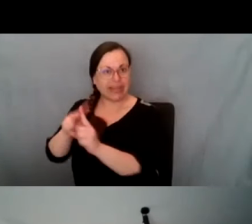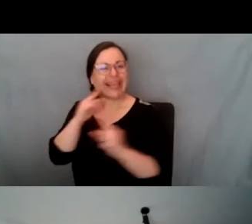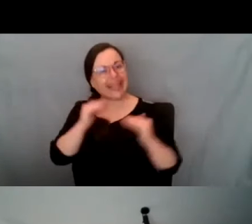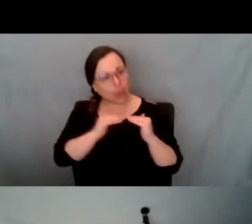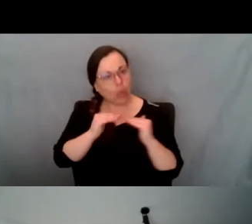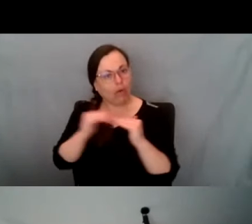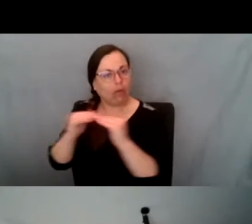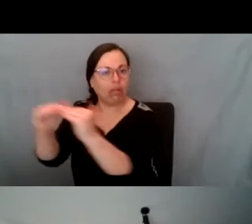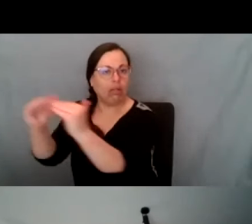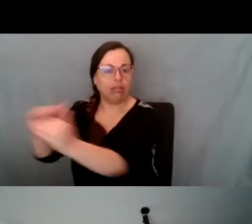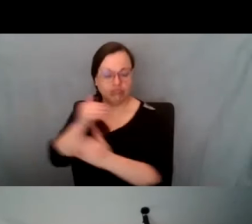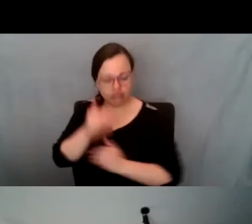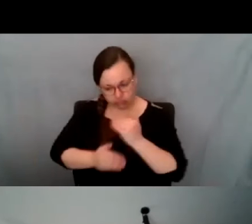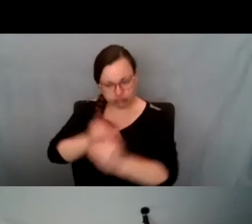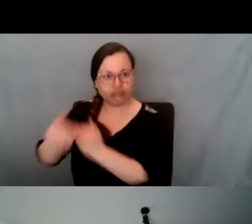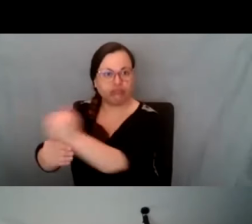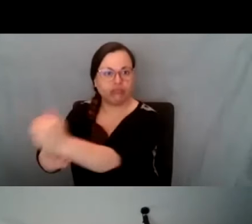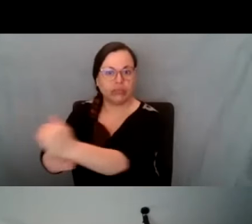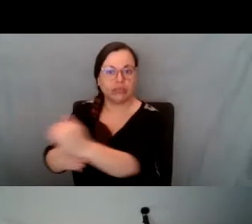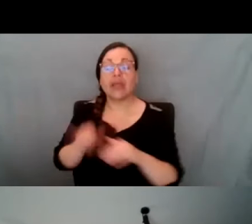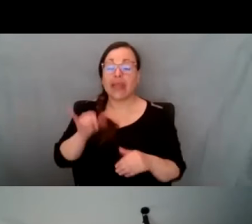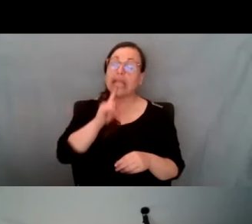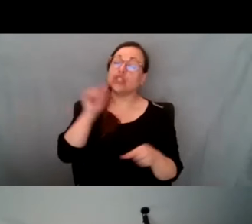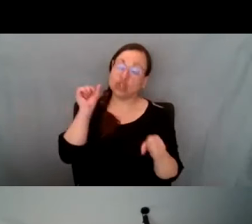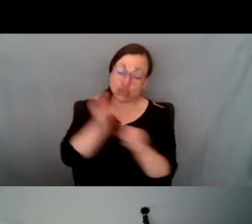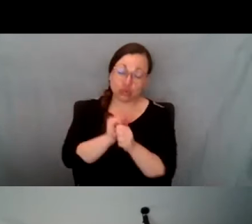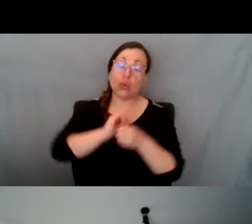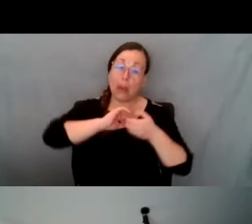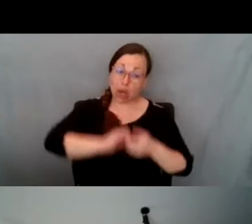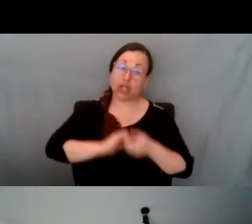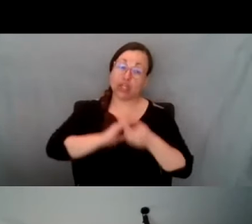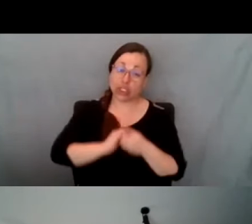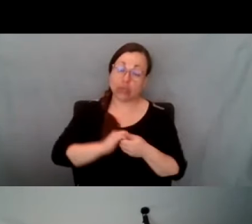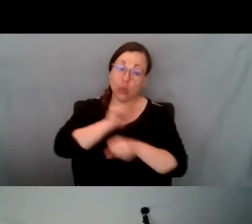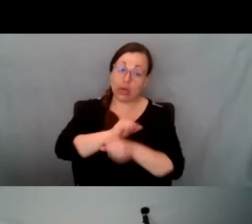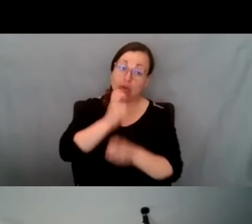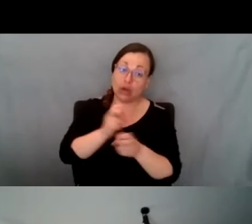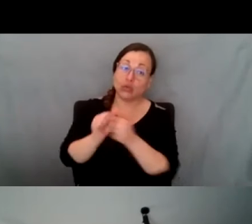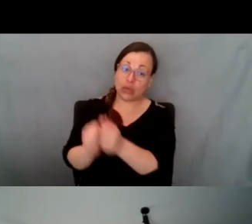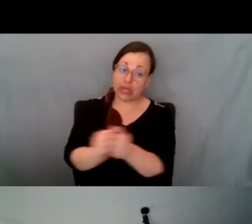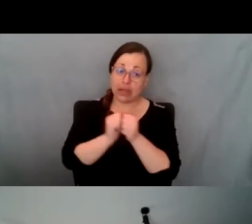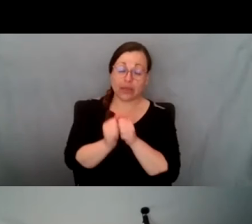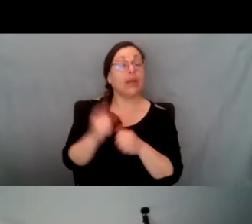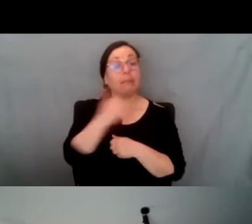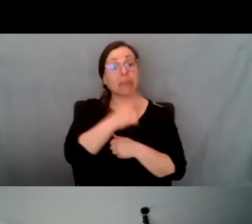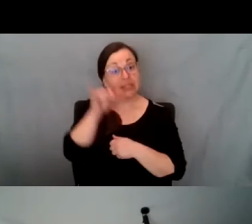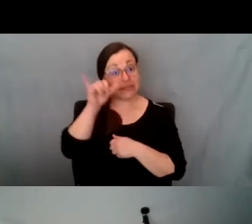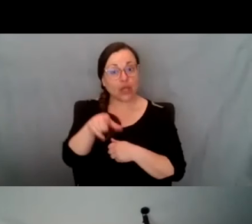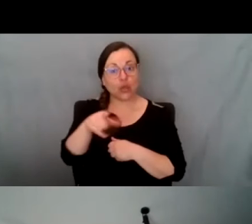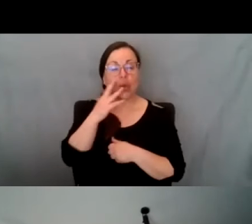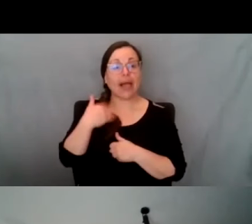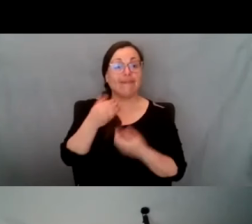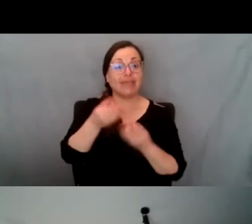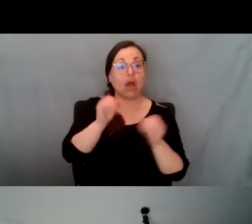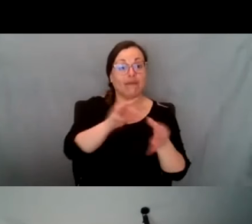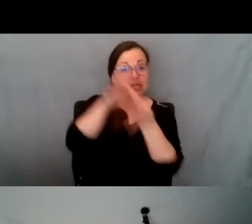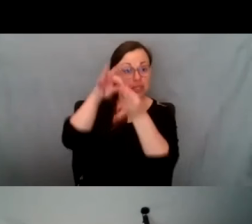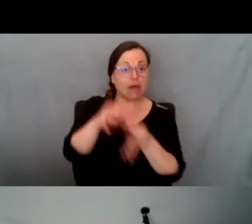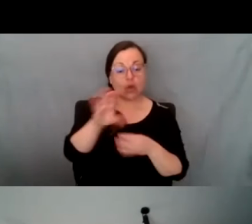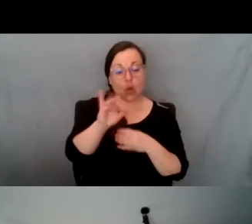And it is a very true partnership that's happening. And as part of that, you'll have the Office of the COVAX Facility, which